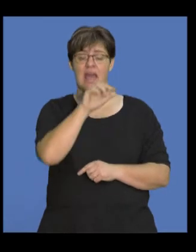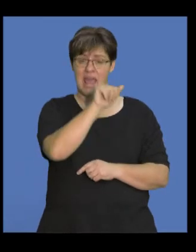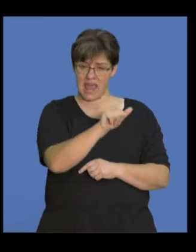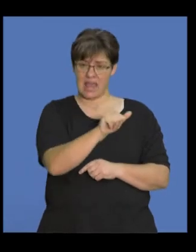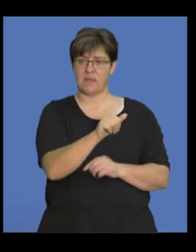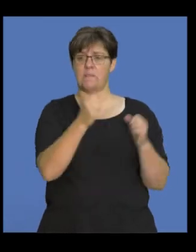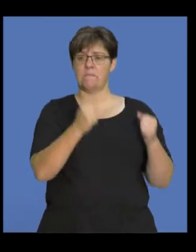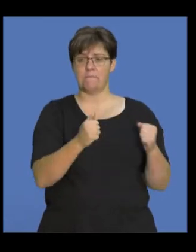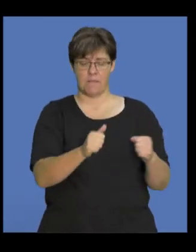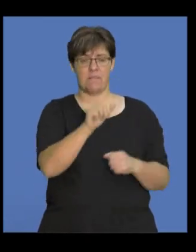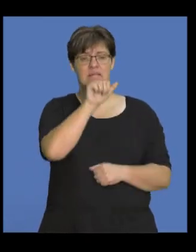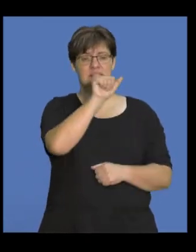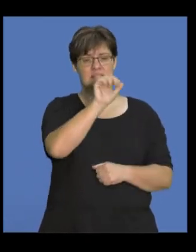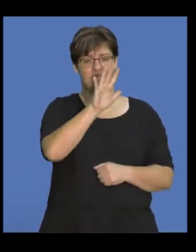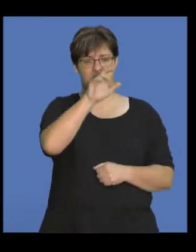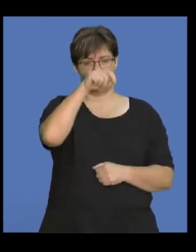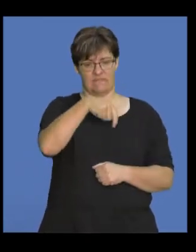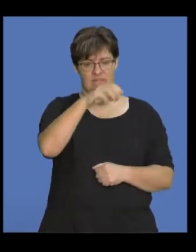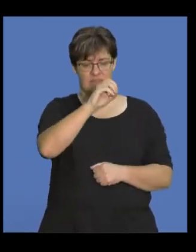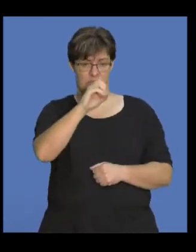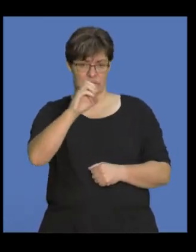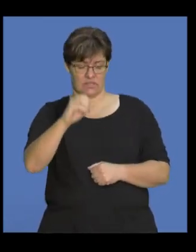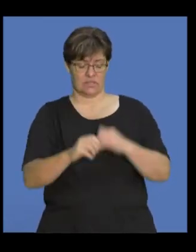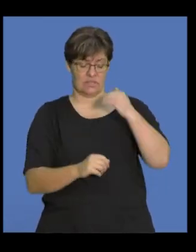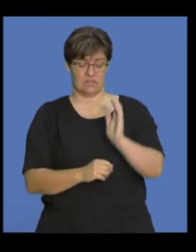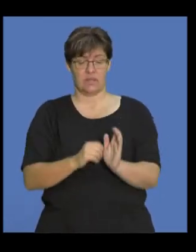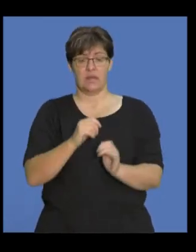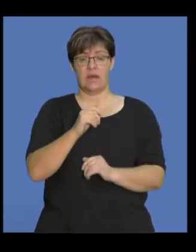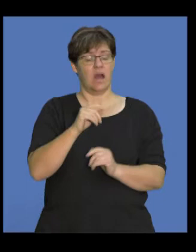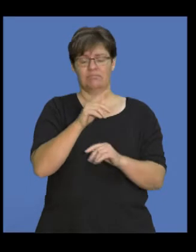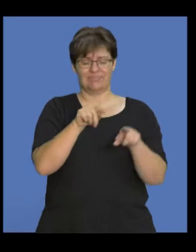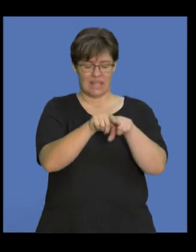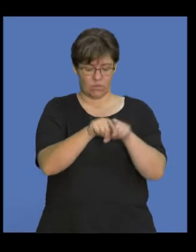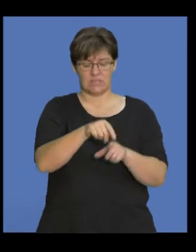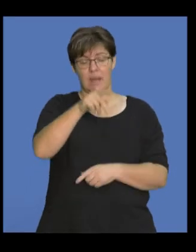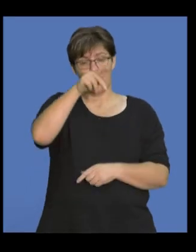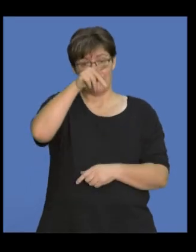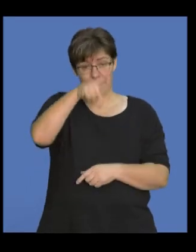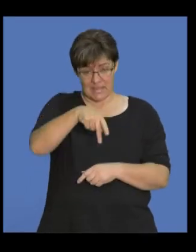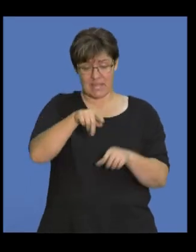gave us now. The P value is 50,000.